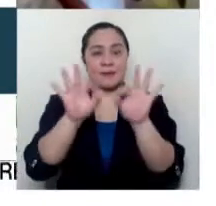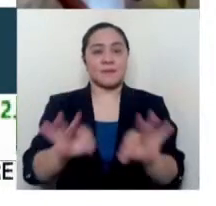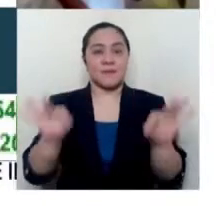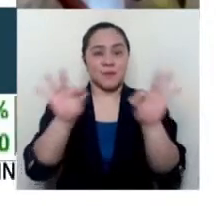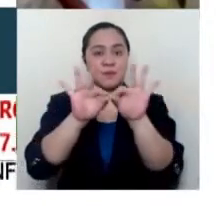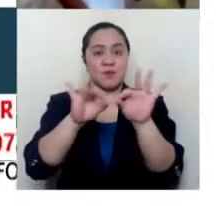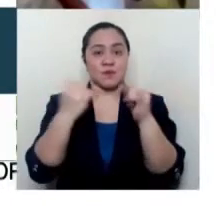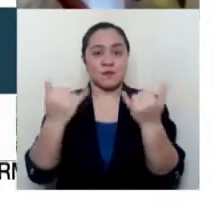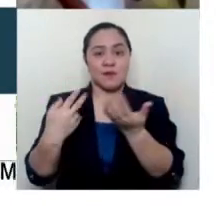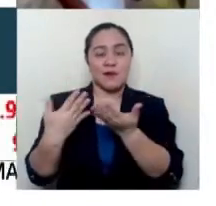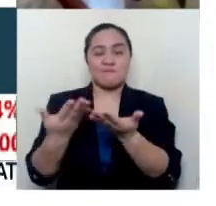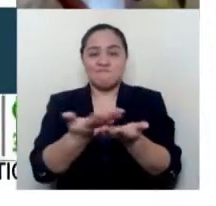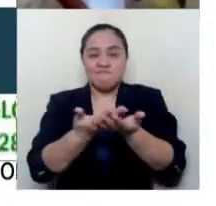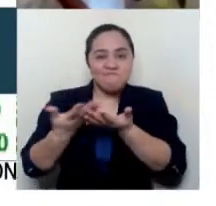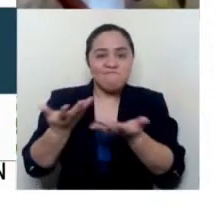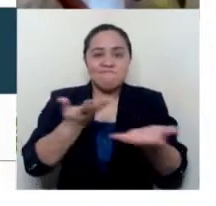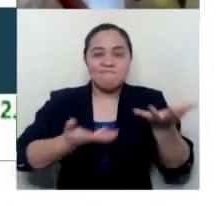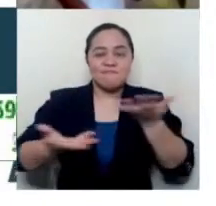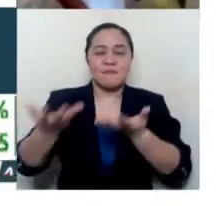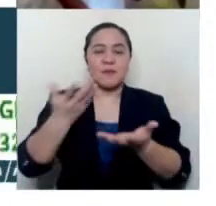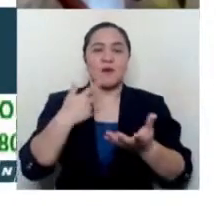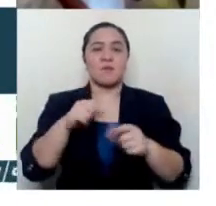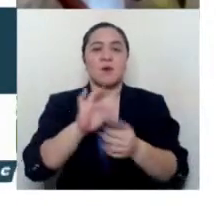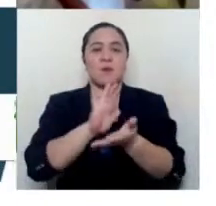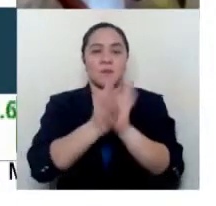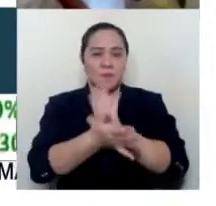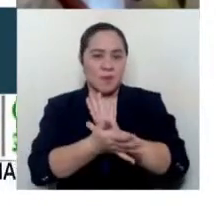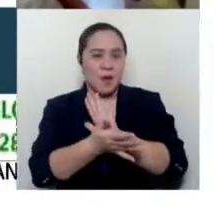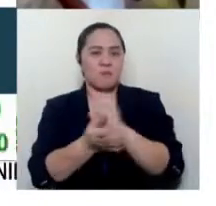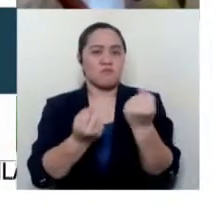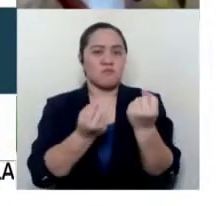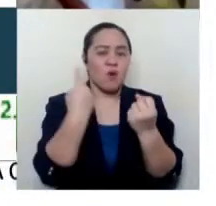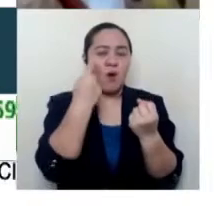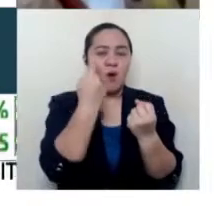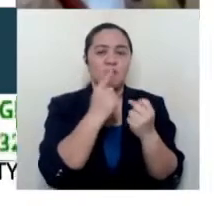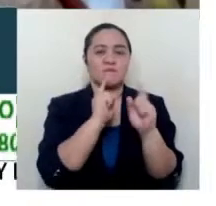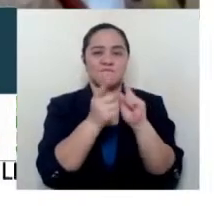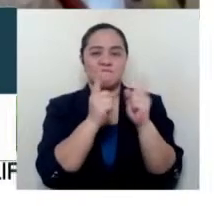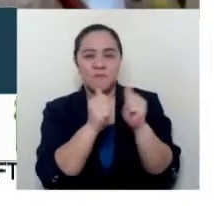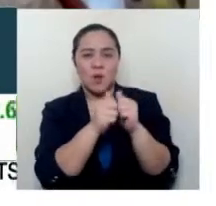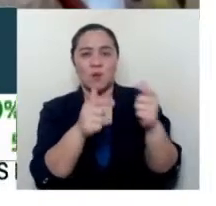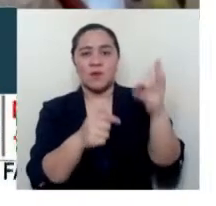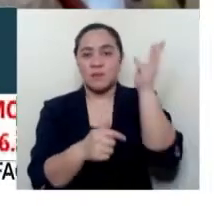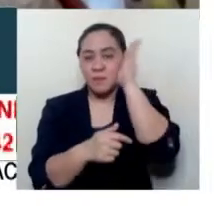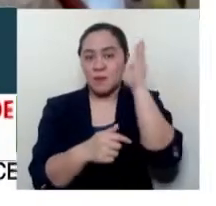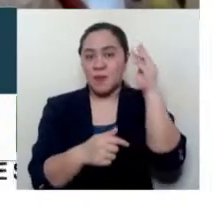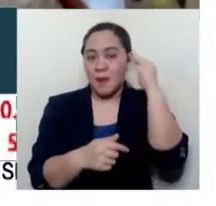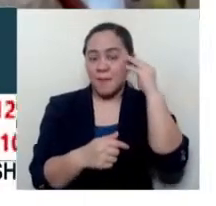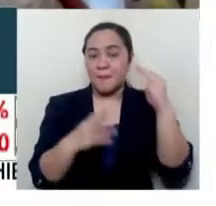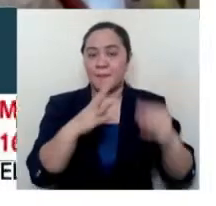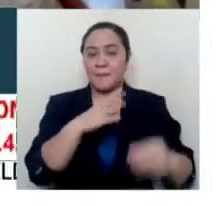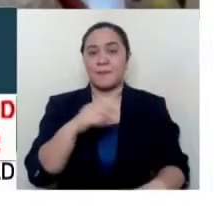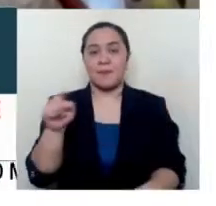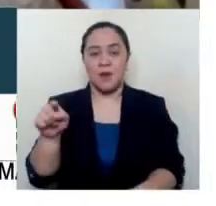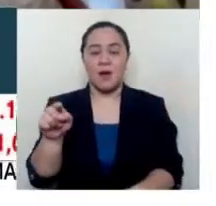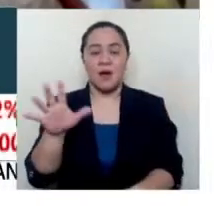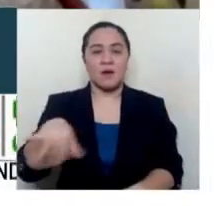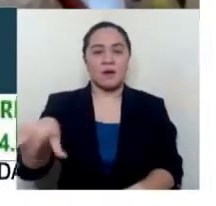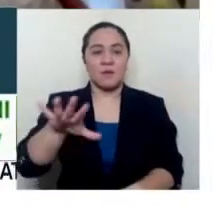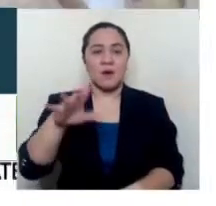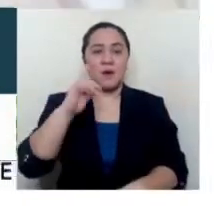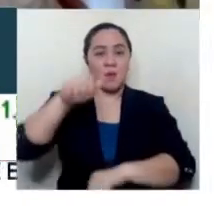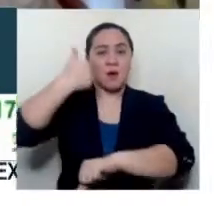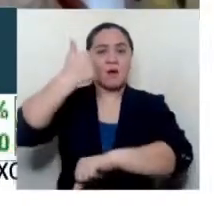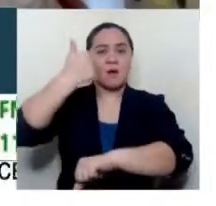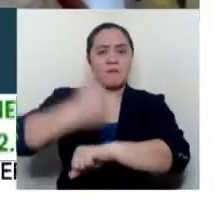naturally sympathetic to former Senator Bongbong Marcos because of the bonds that have already been established.